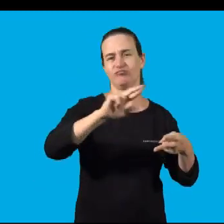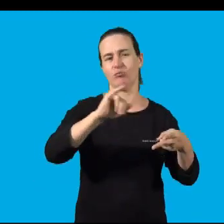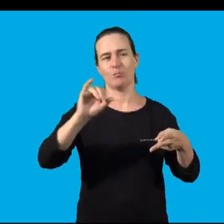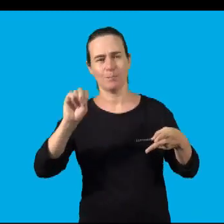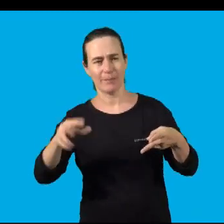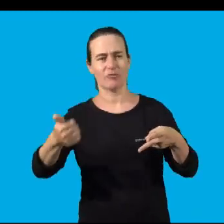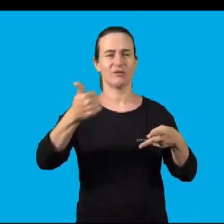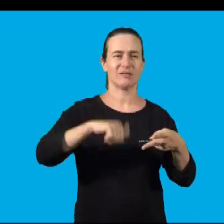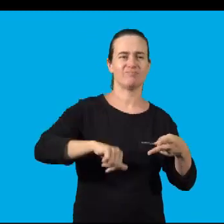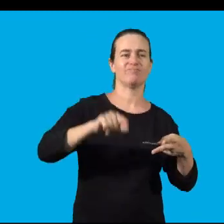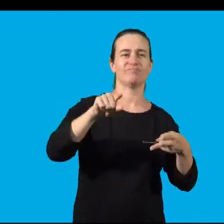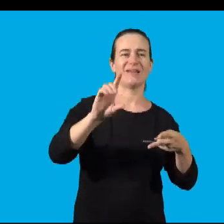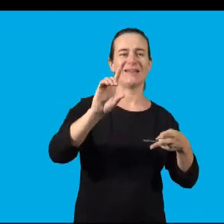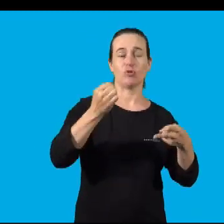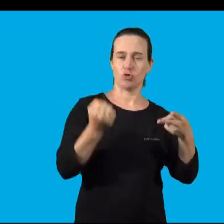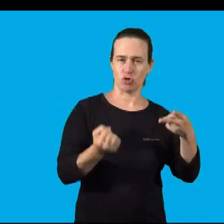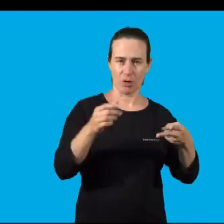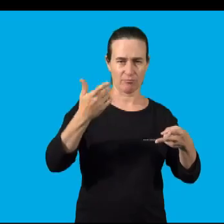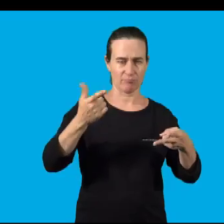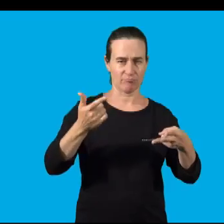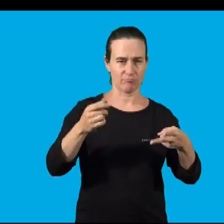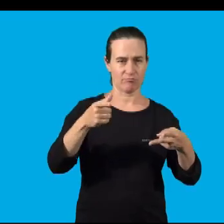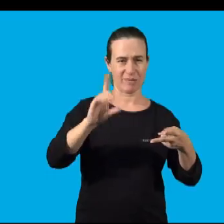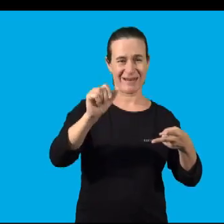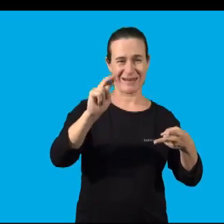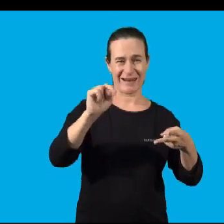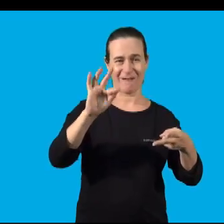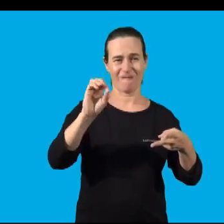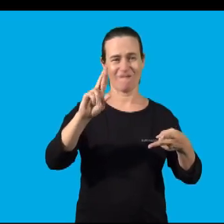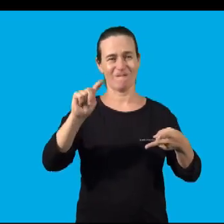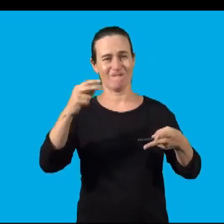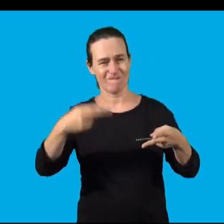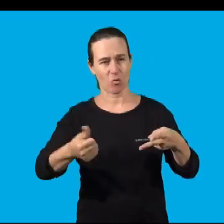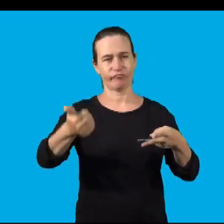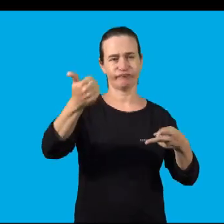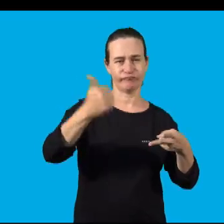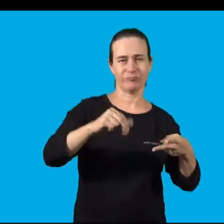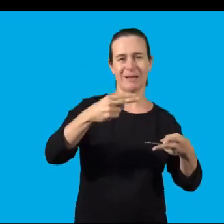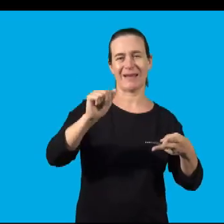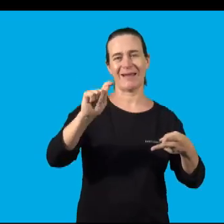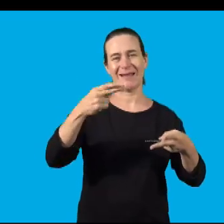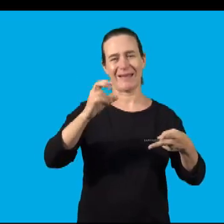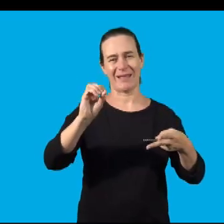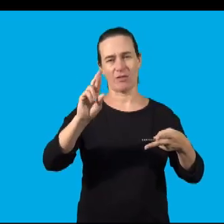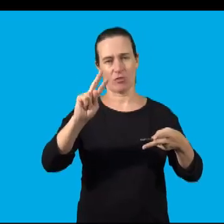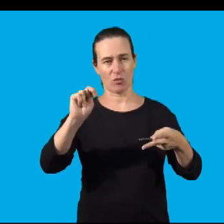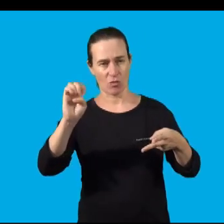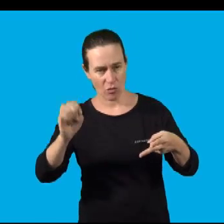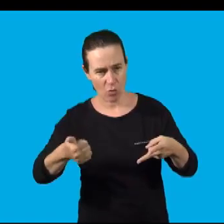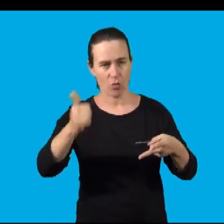Danforth, Deputy Governor Dan Hathorne, Mary, Thomas, Anne, and Ruth Putnam, Betty Parris, and